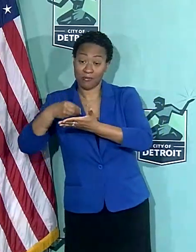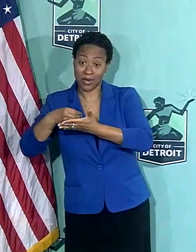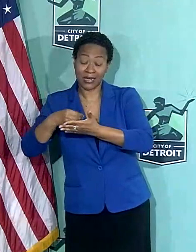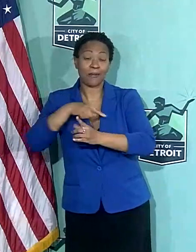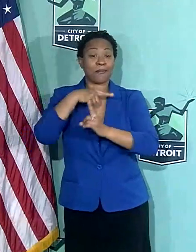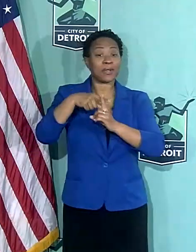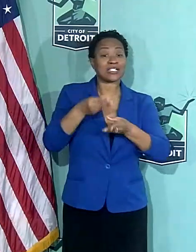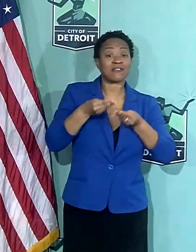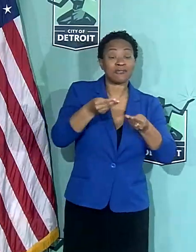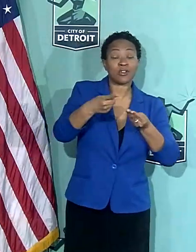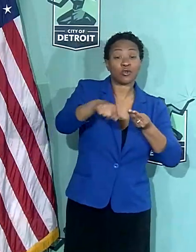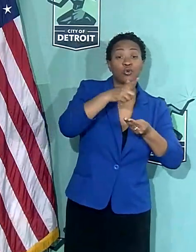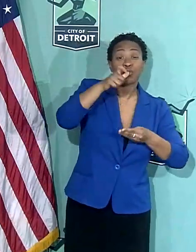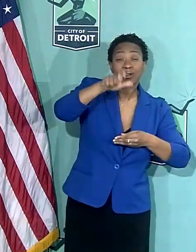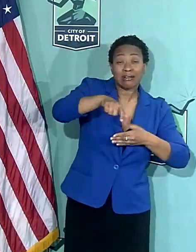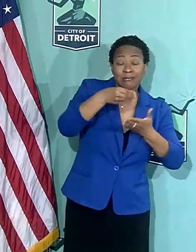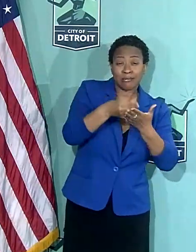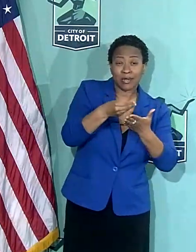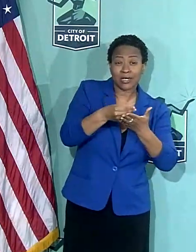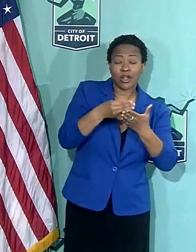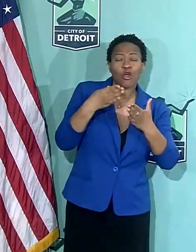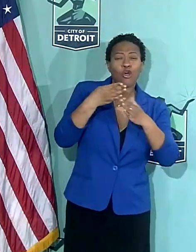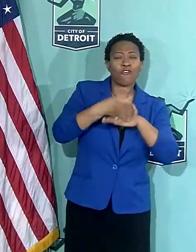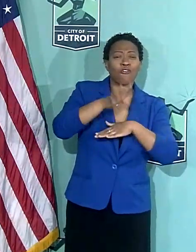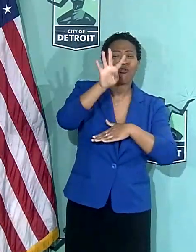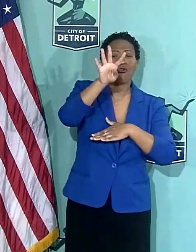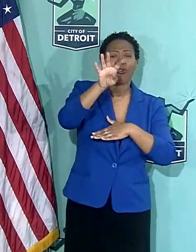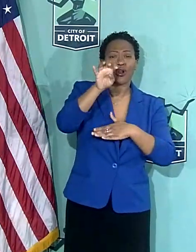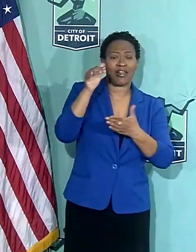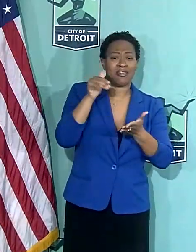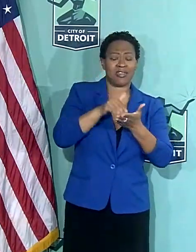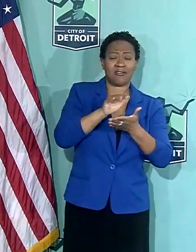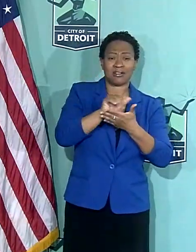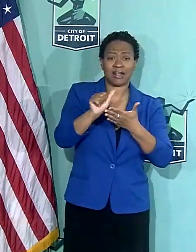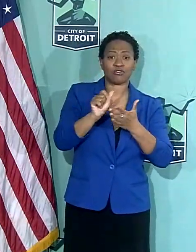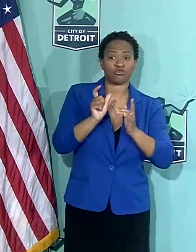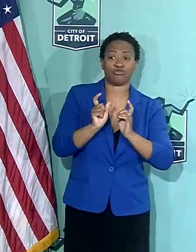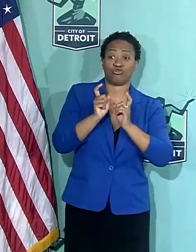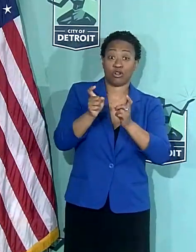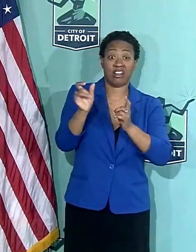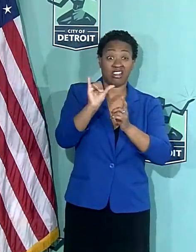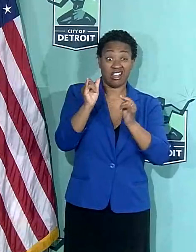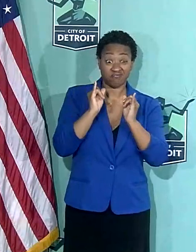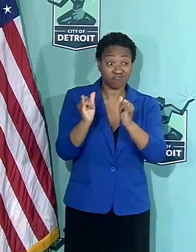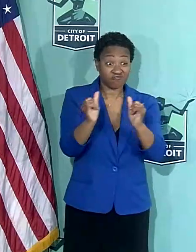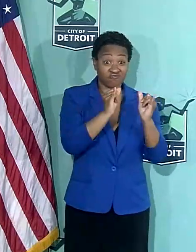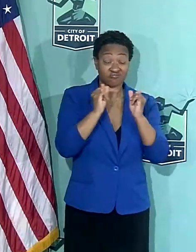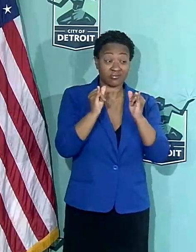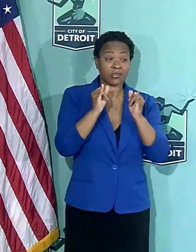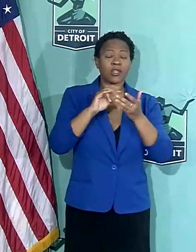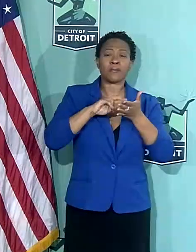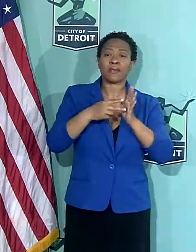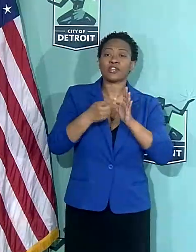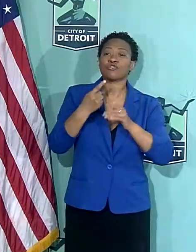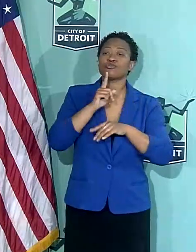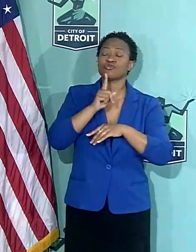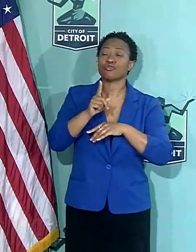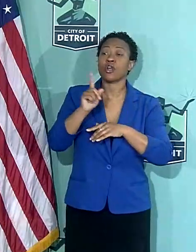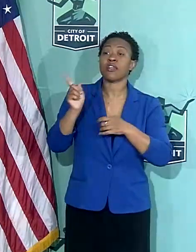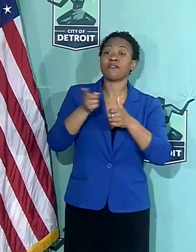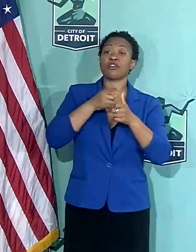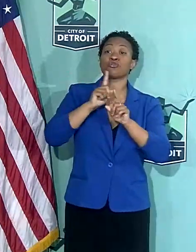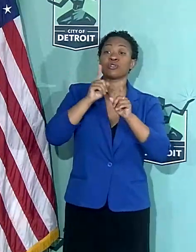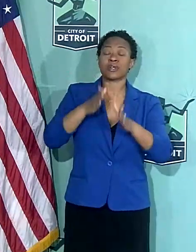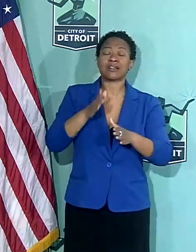over $400,000 was donated by people just like you and me to make sure that the first responders didn't have to worry about a meal, because that's